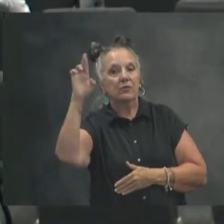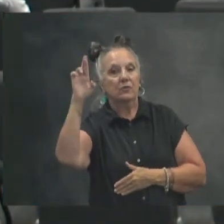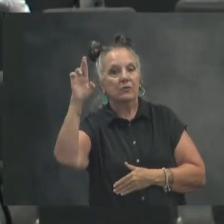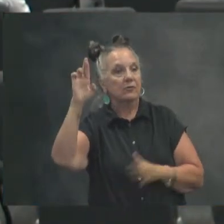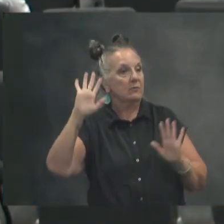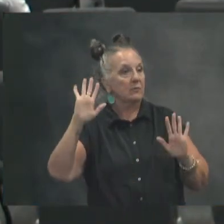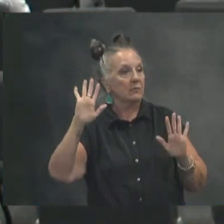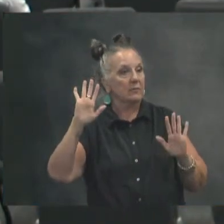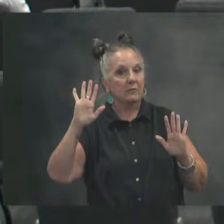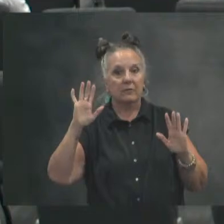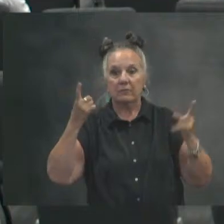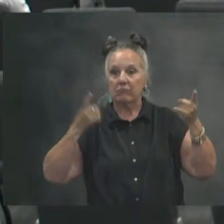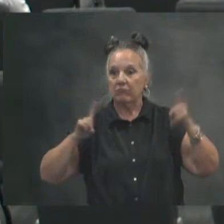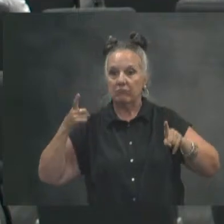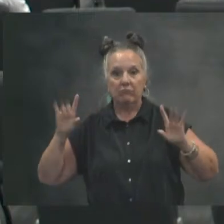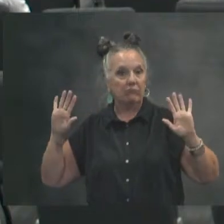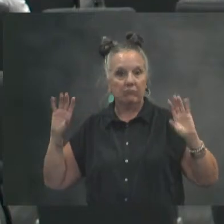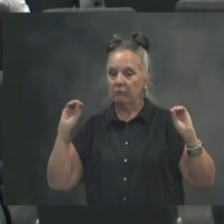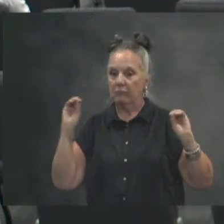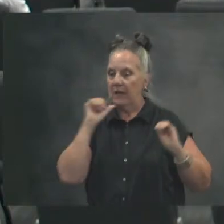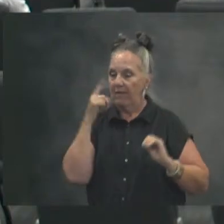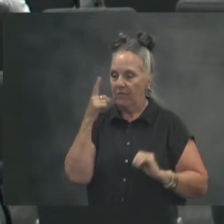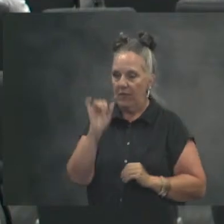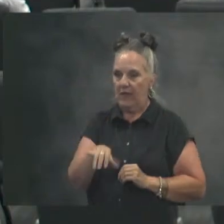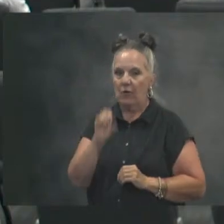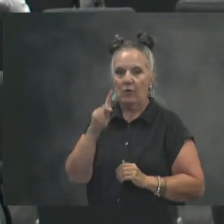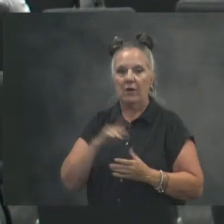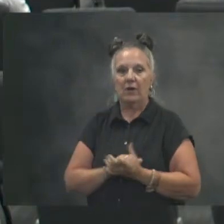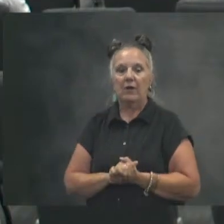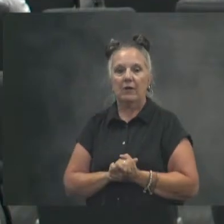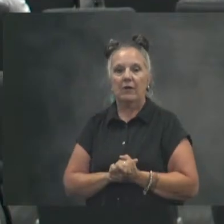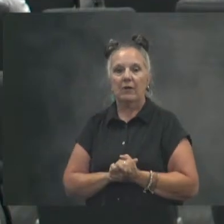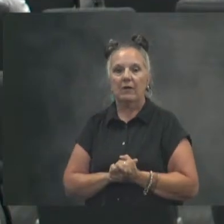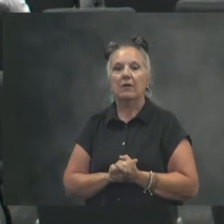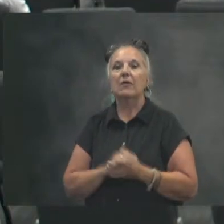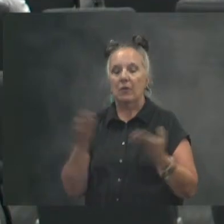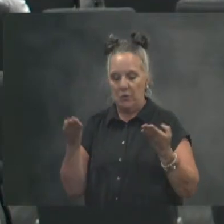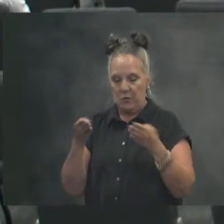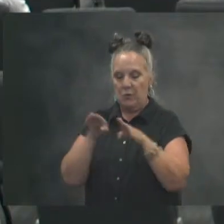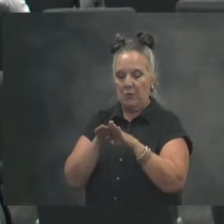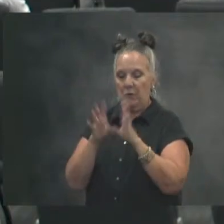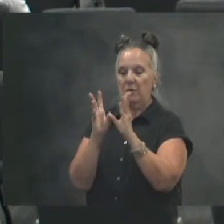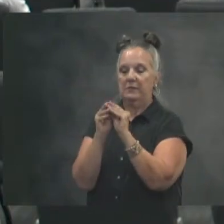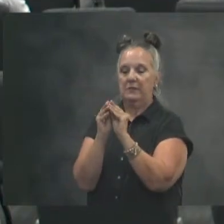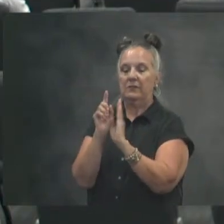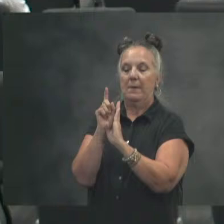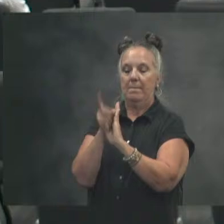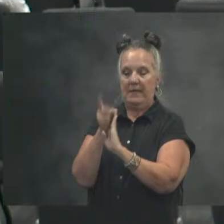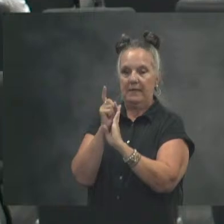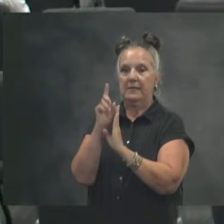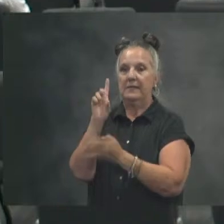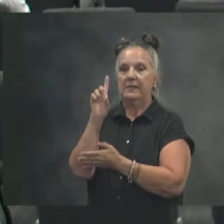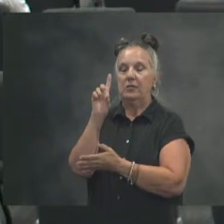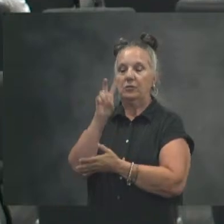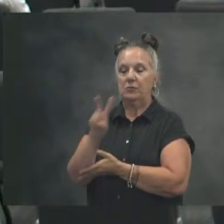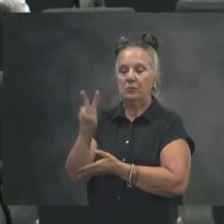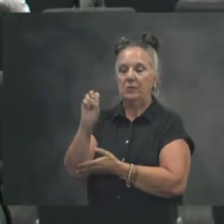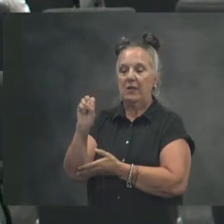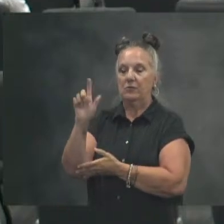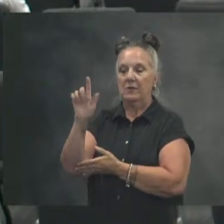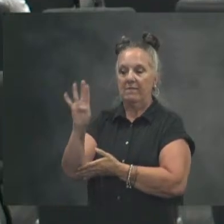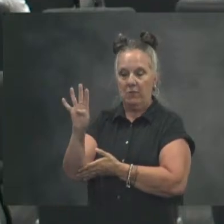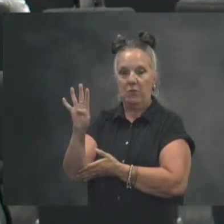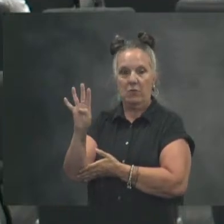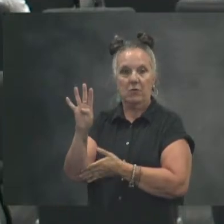Are there any oops, nope, not for that. Okay. We have closed session minutes dated June 18th, 2024. All those in favor?